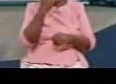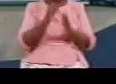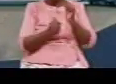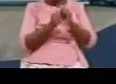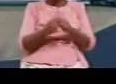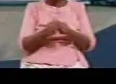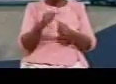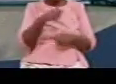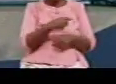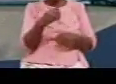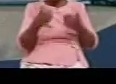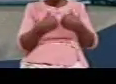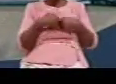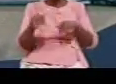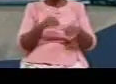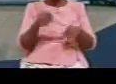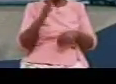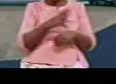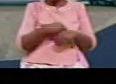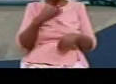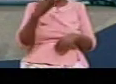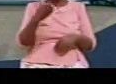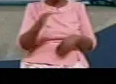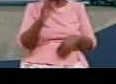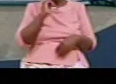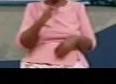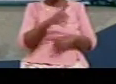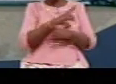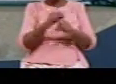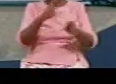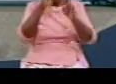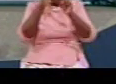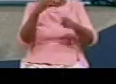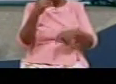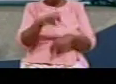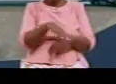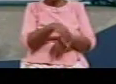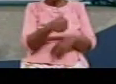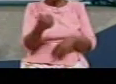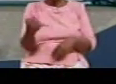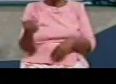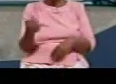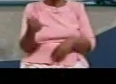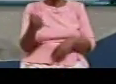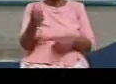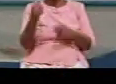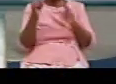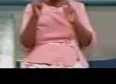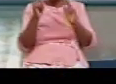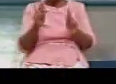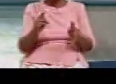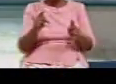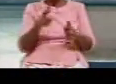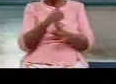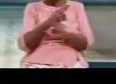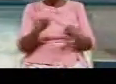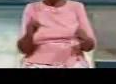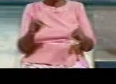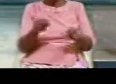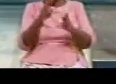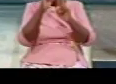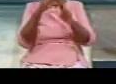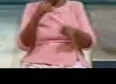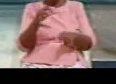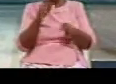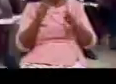done. And there is no respecter of, there's no respect of persons. The Lord